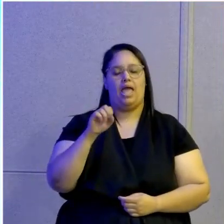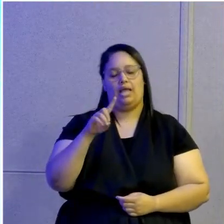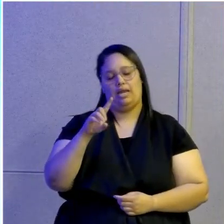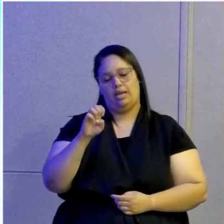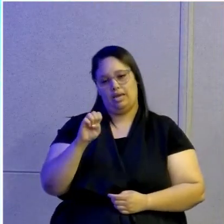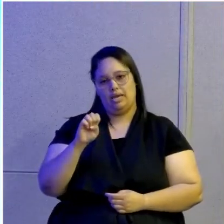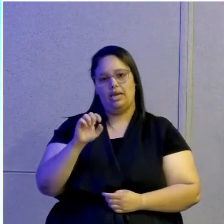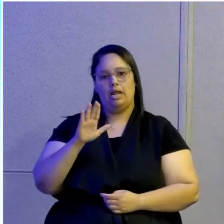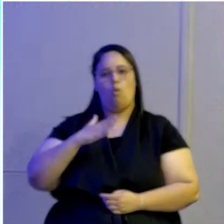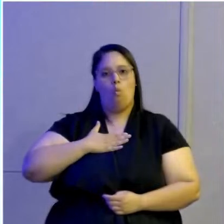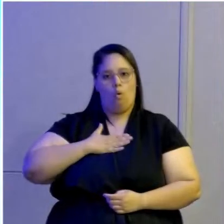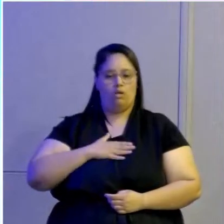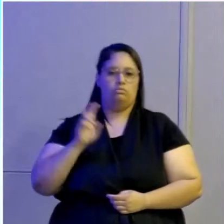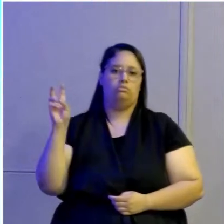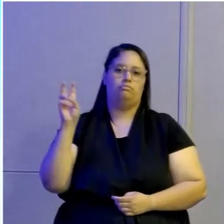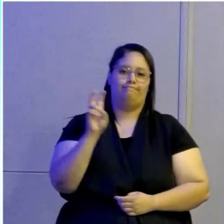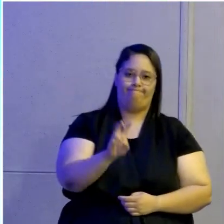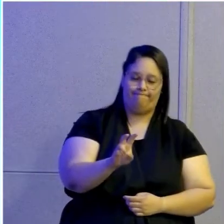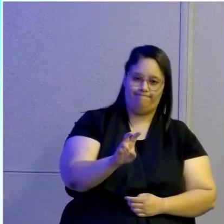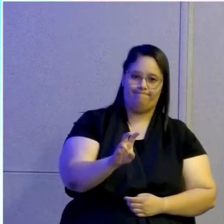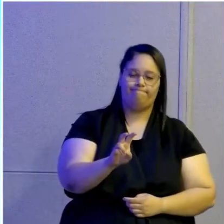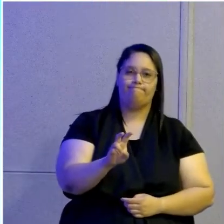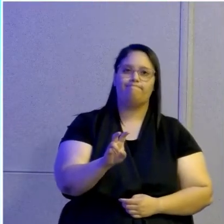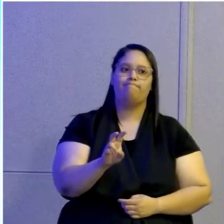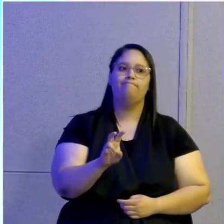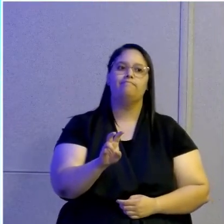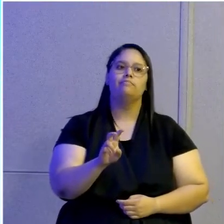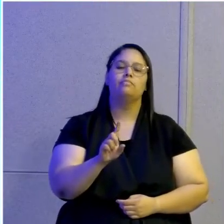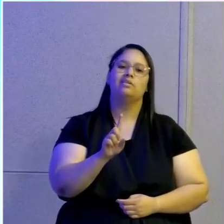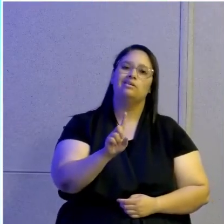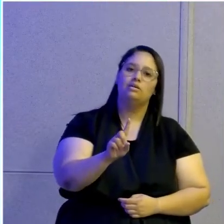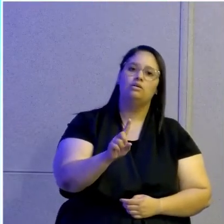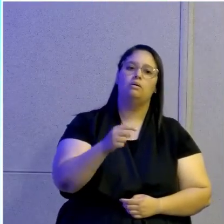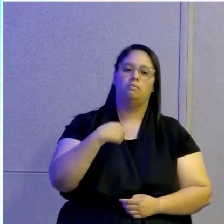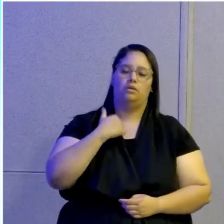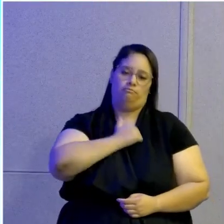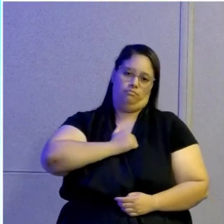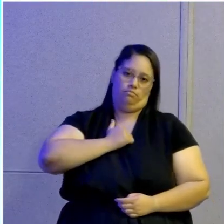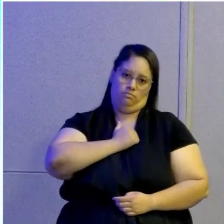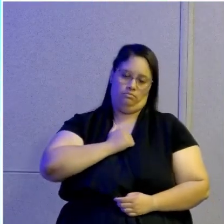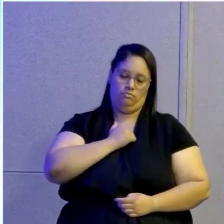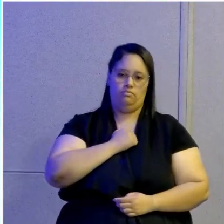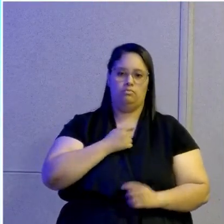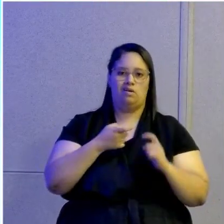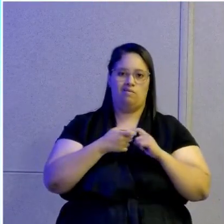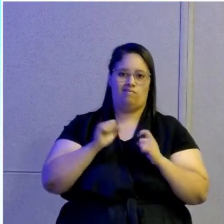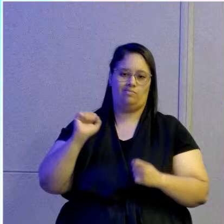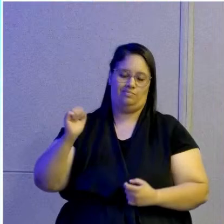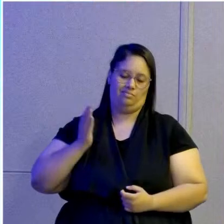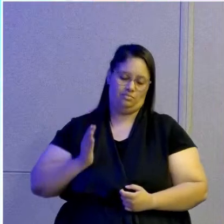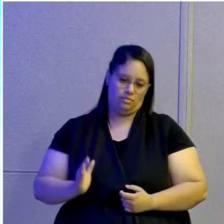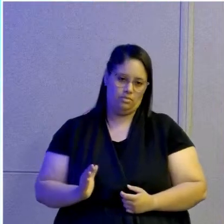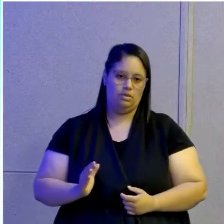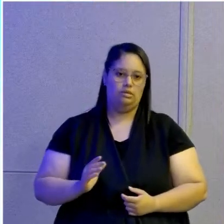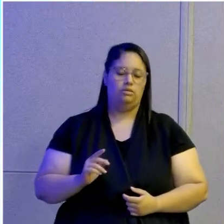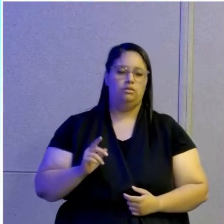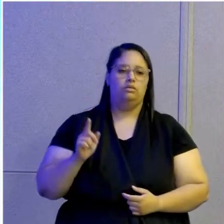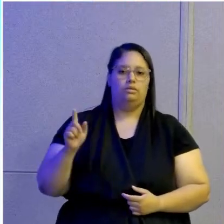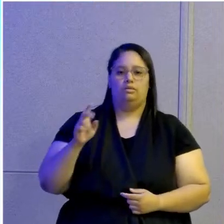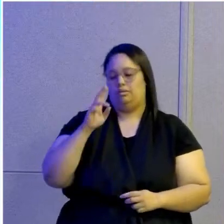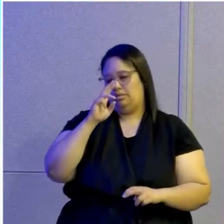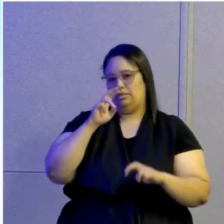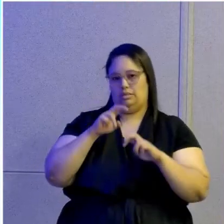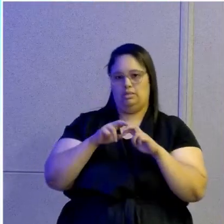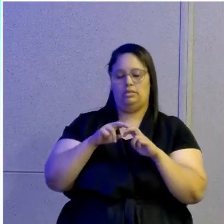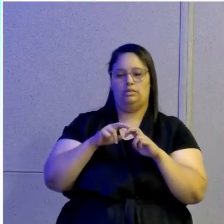Leighton Zimande, wanted to be here, good people, but let me apologize on his behalf. He had to